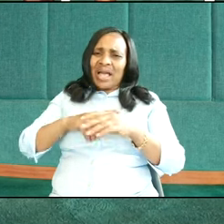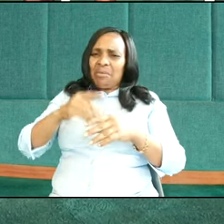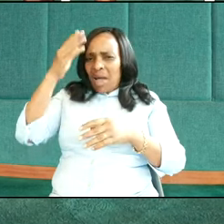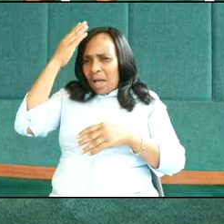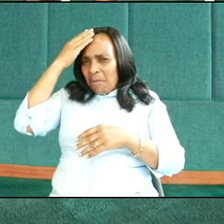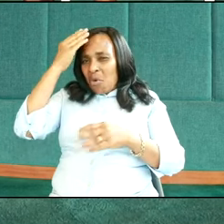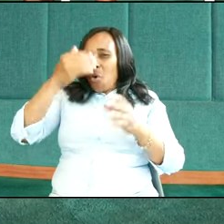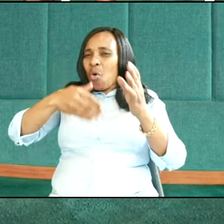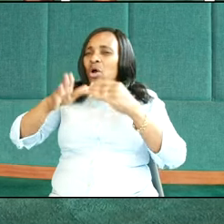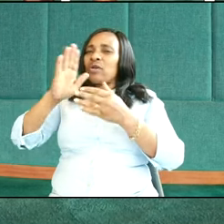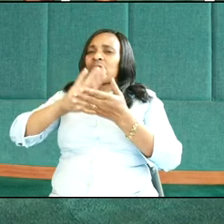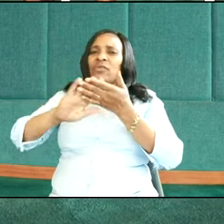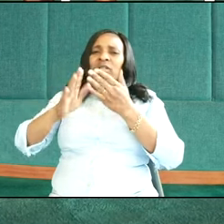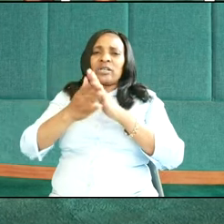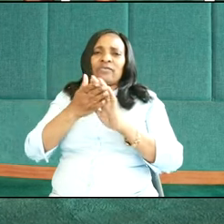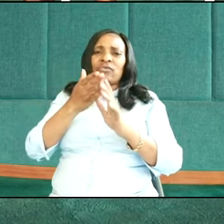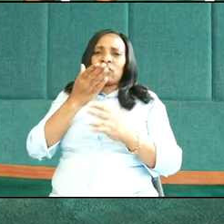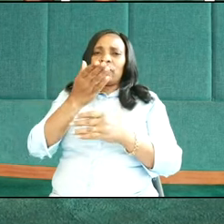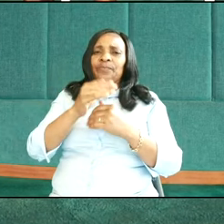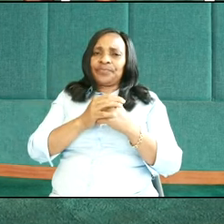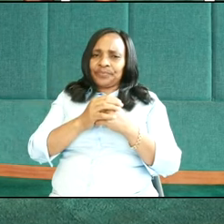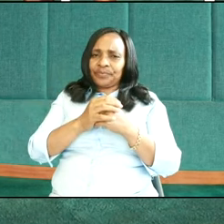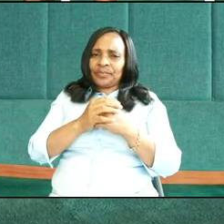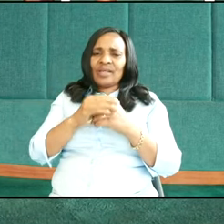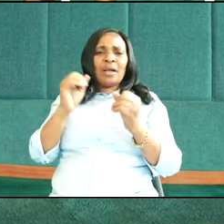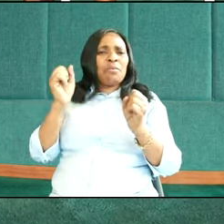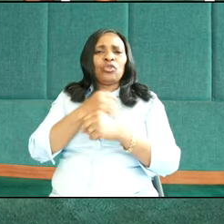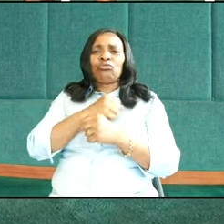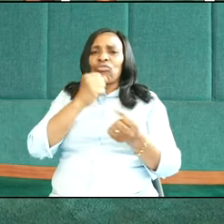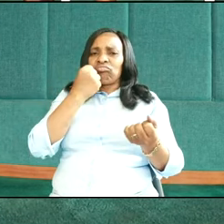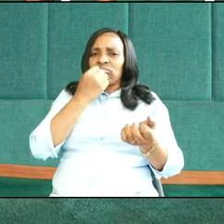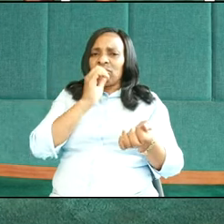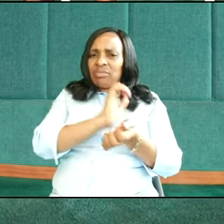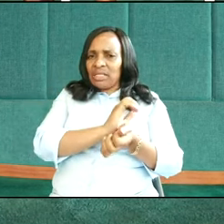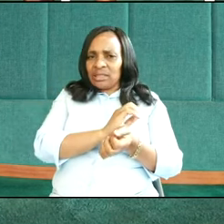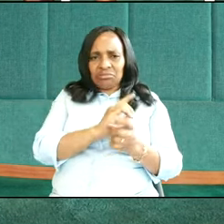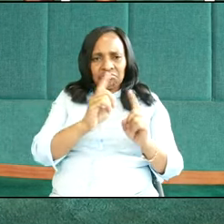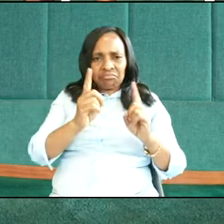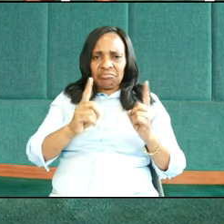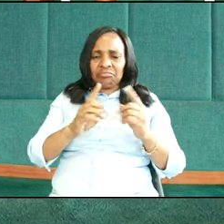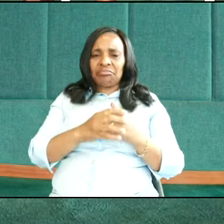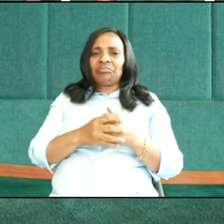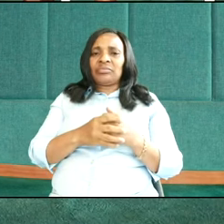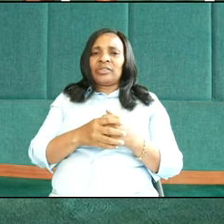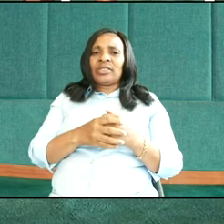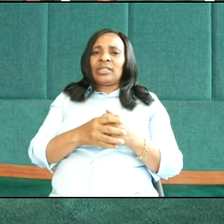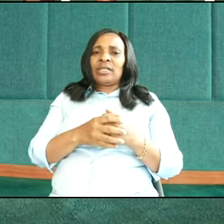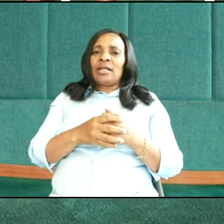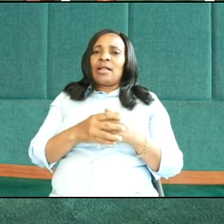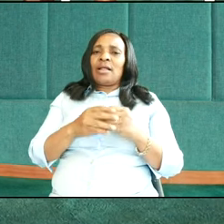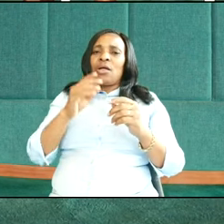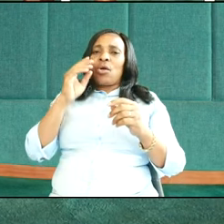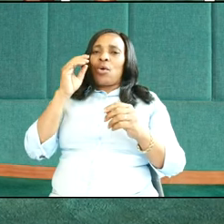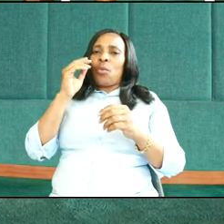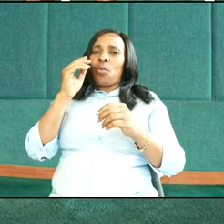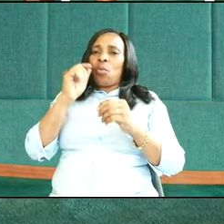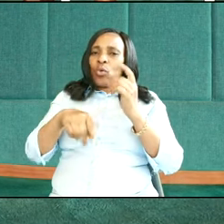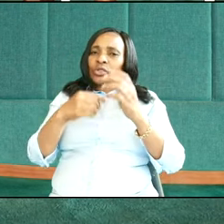you, you know. He sort of doesn't punish you as much, right? Which is an interesting